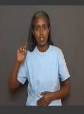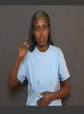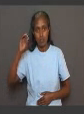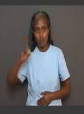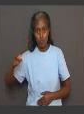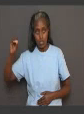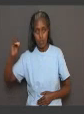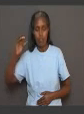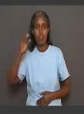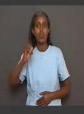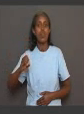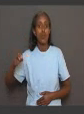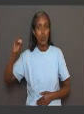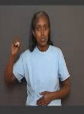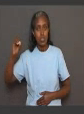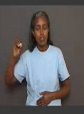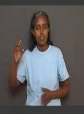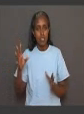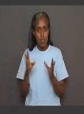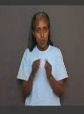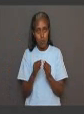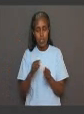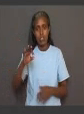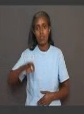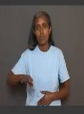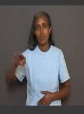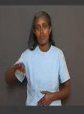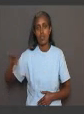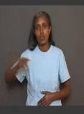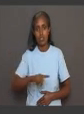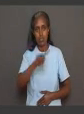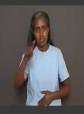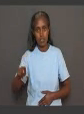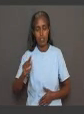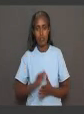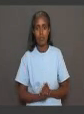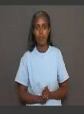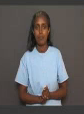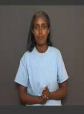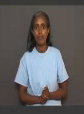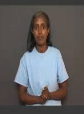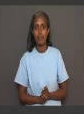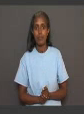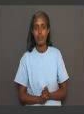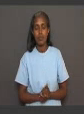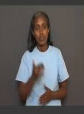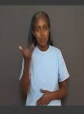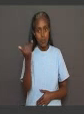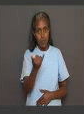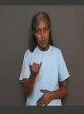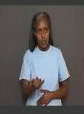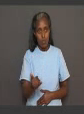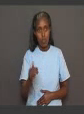An ogive is a cumulative frequency curve. To draw